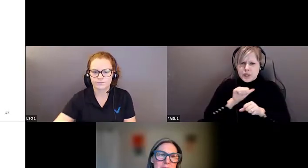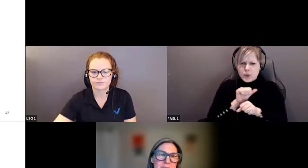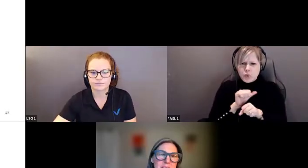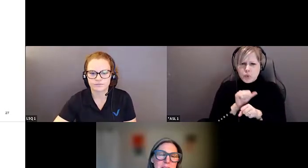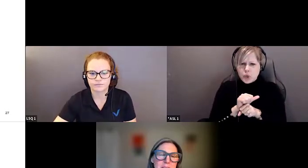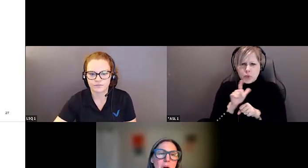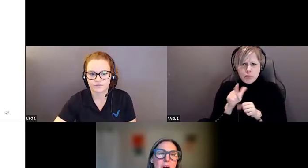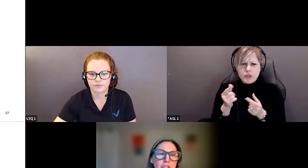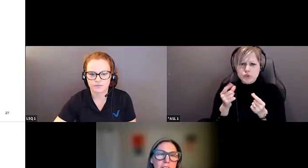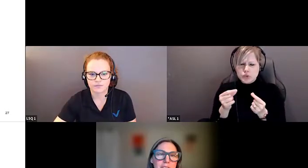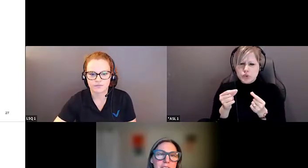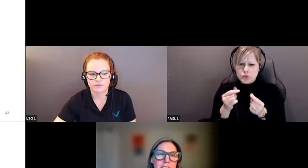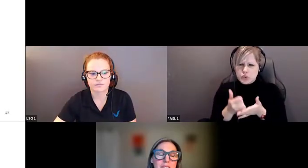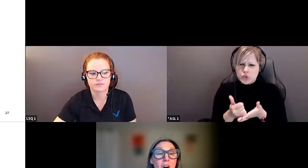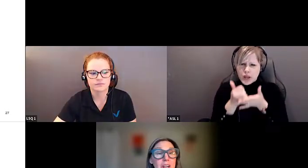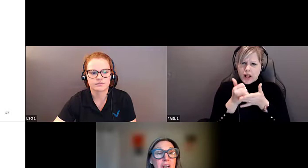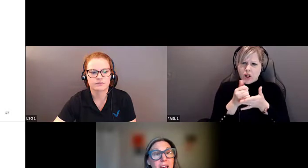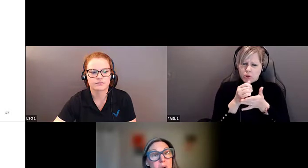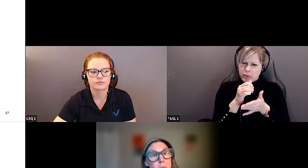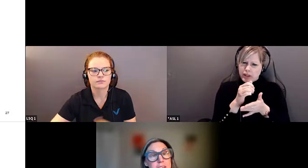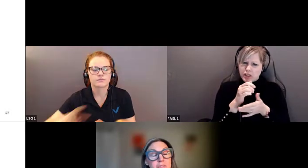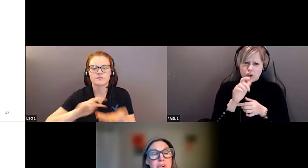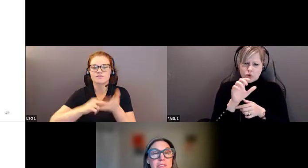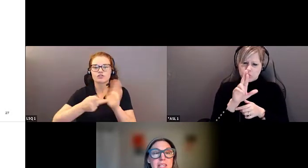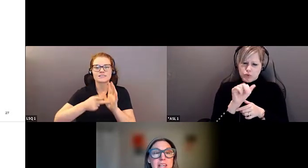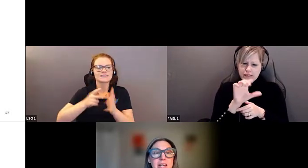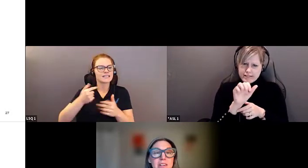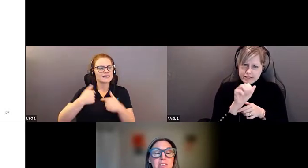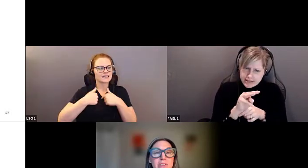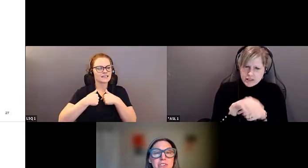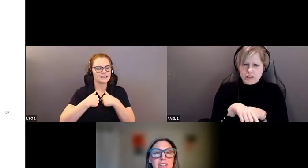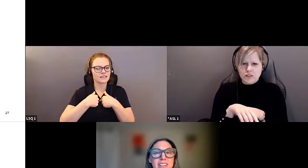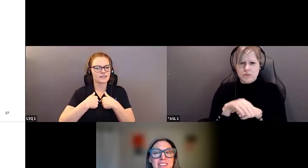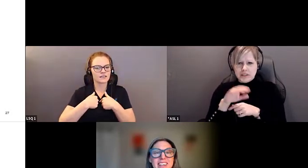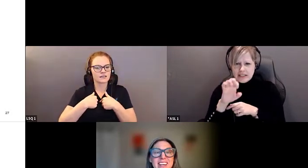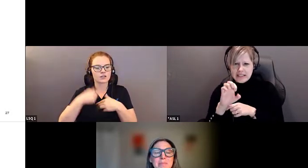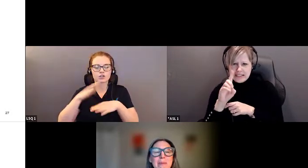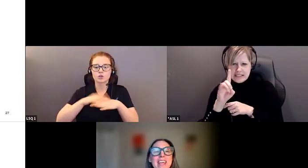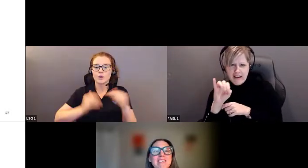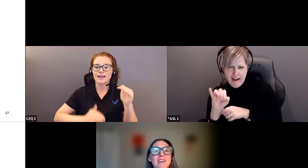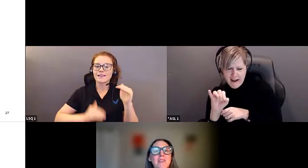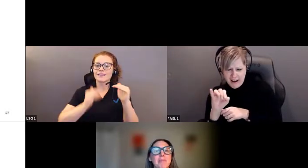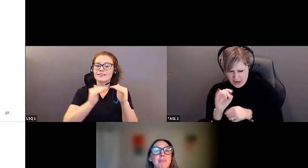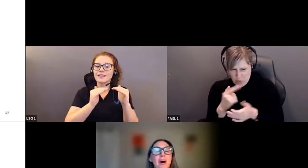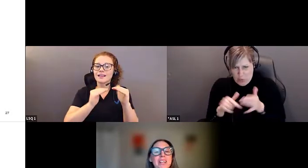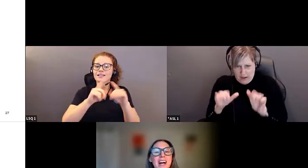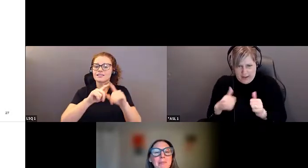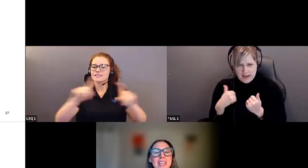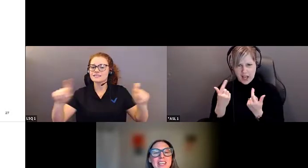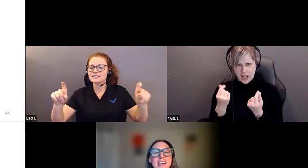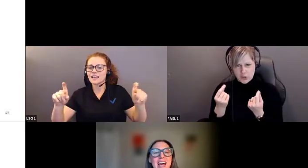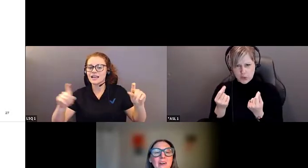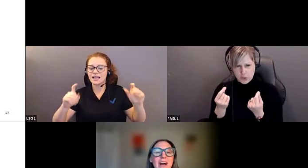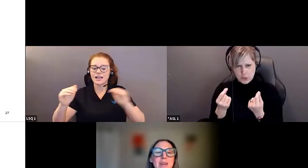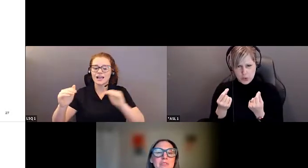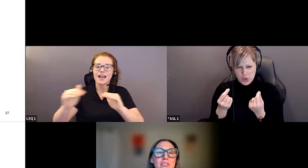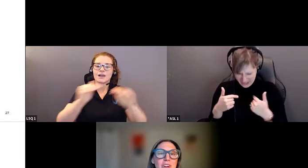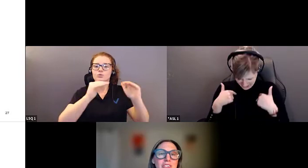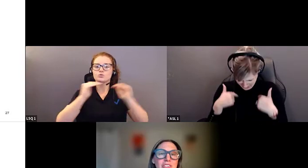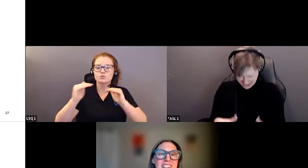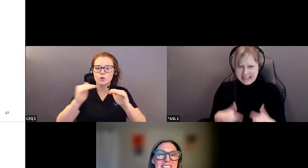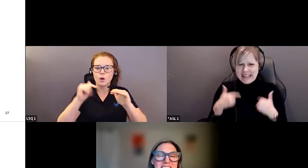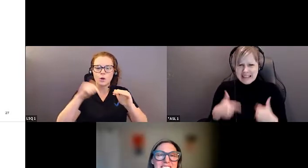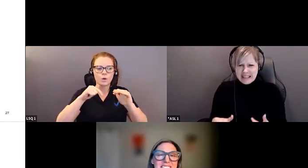do on anti-racism, on justice, on equity, diversity, and inclusion, based on the body I'm in, how I